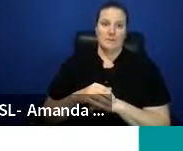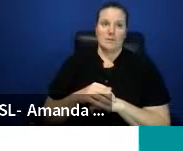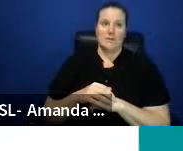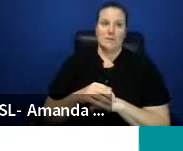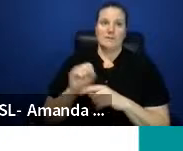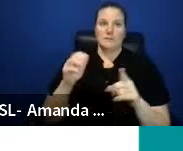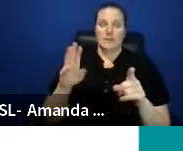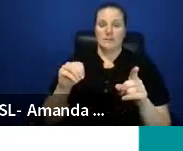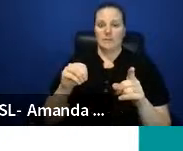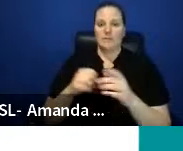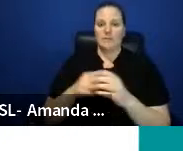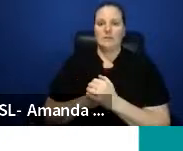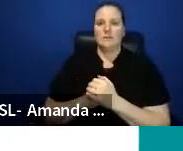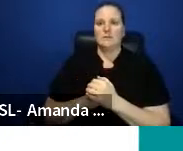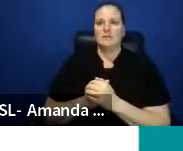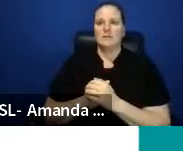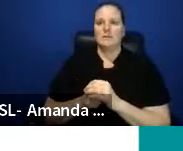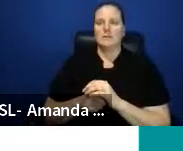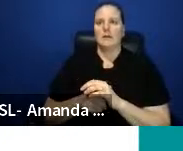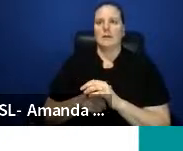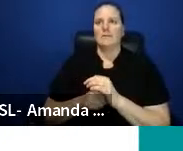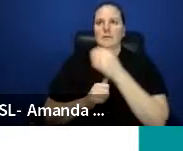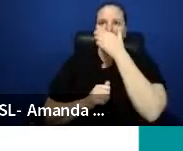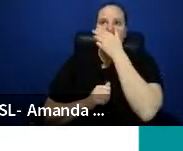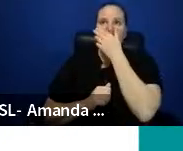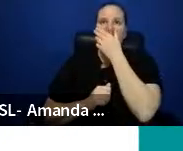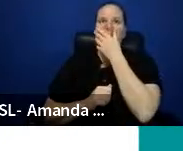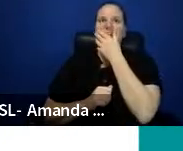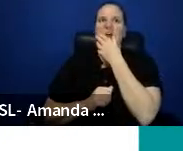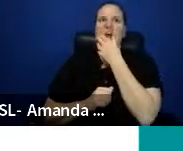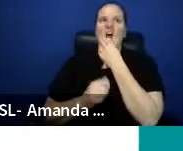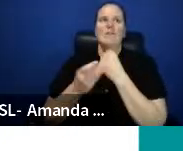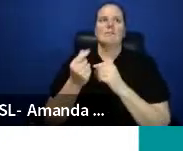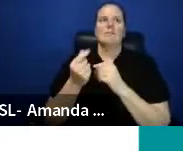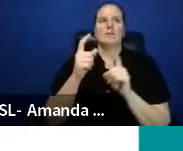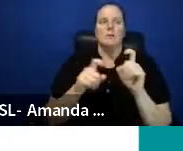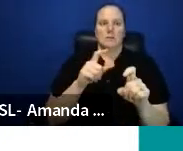Sam, looks like you have a question. Well, I have a couple of questions.